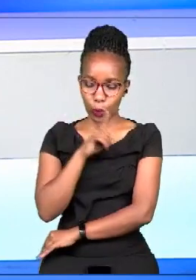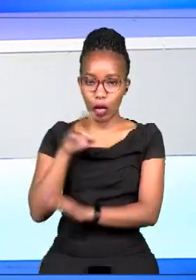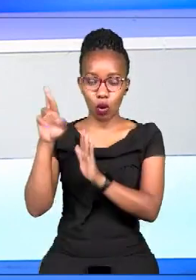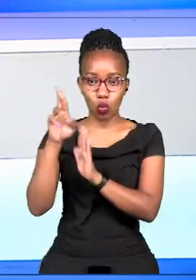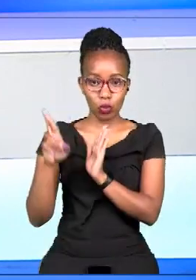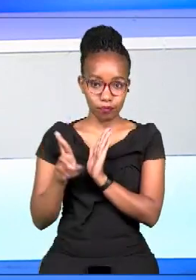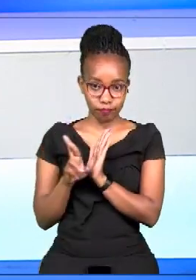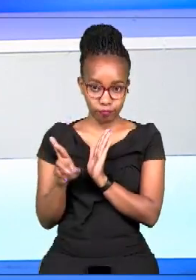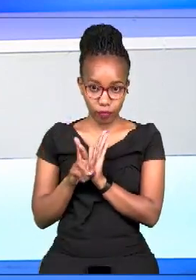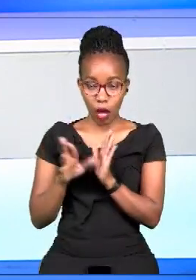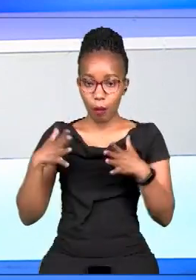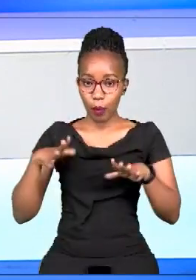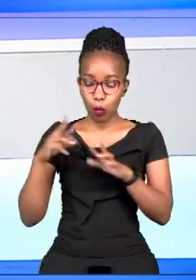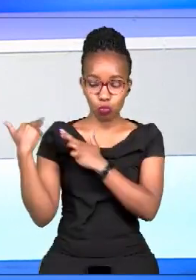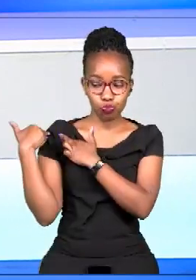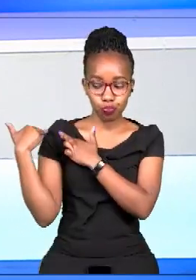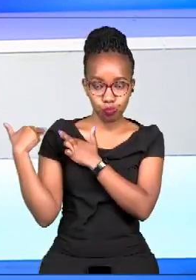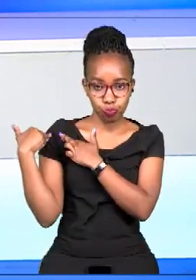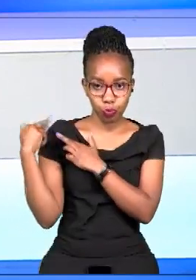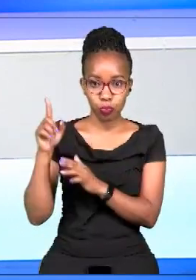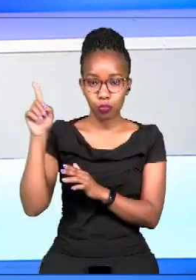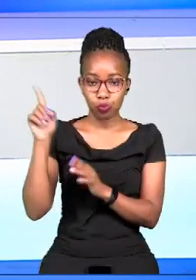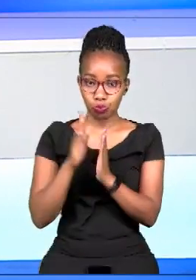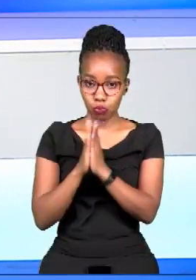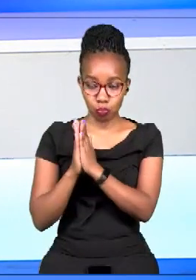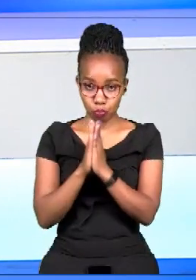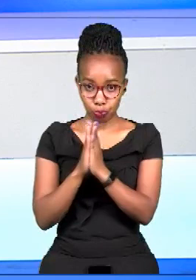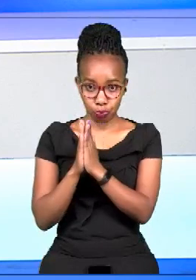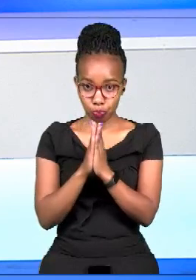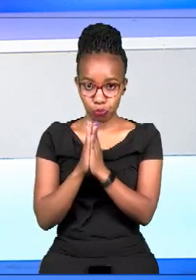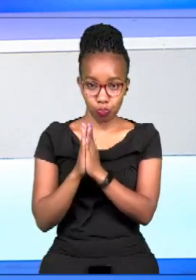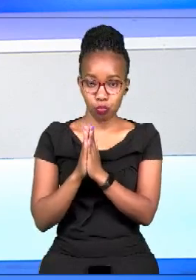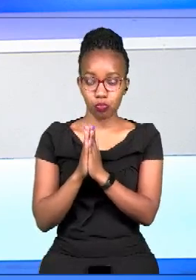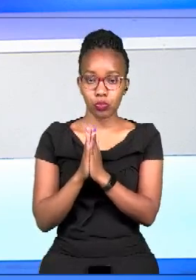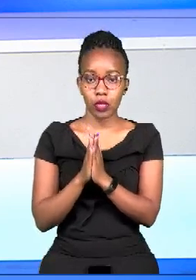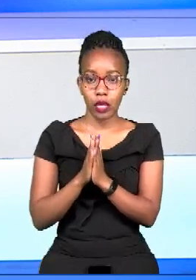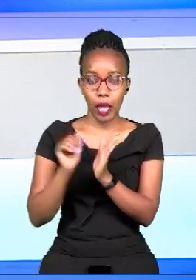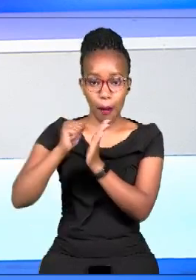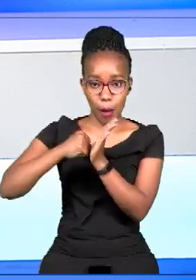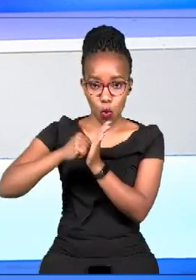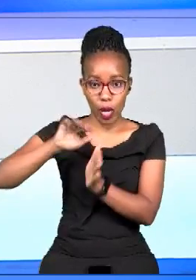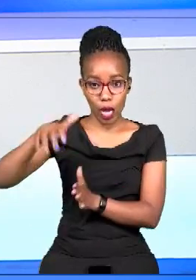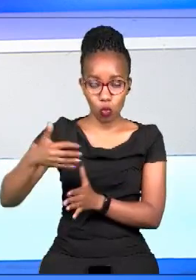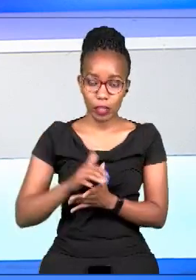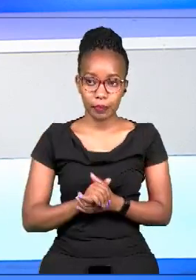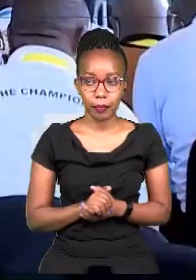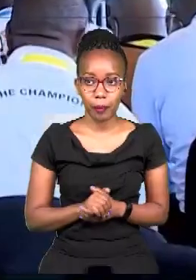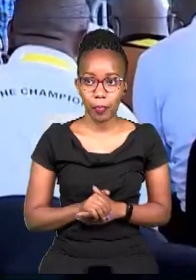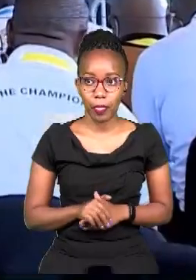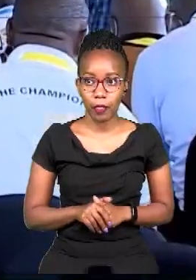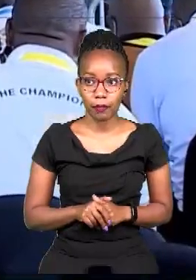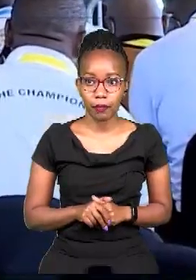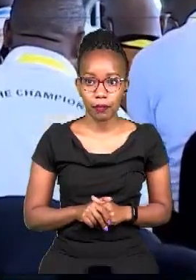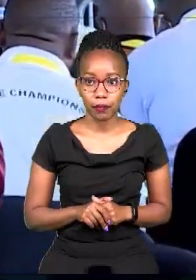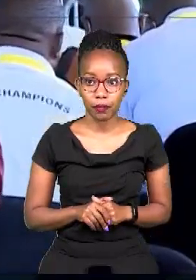those found culpable. Our senior political reporter Joel Chacha is in Makueni County and has filed the following report. A